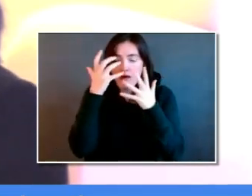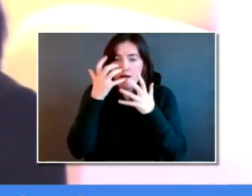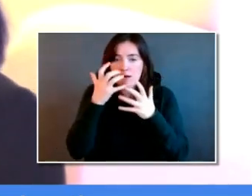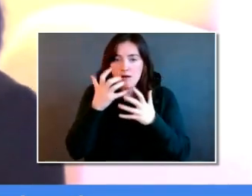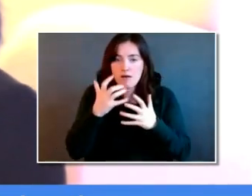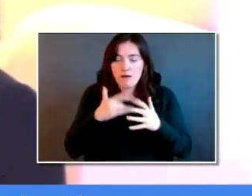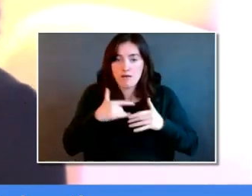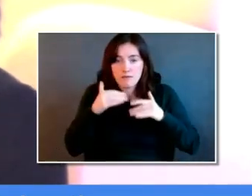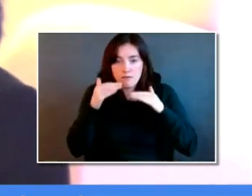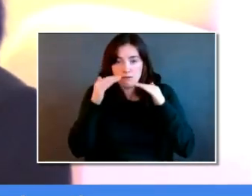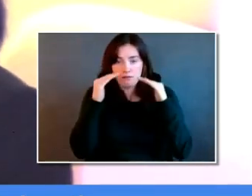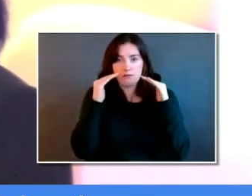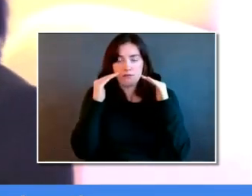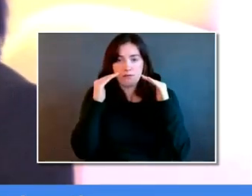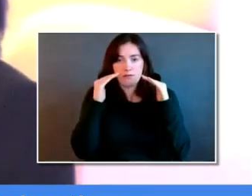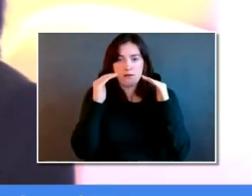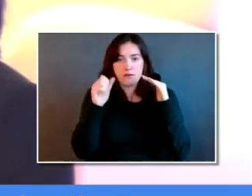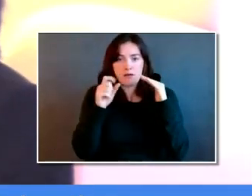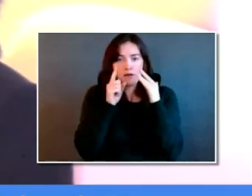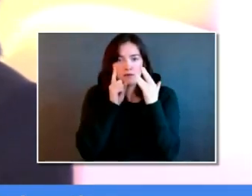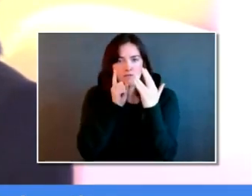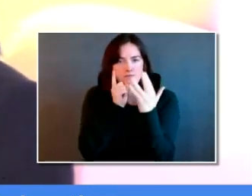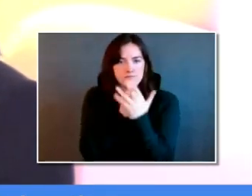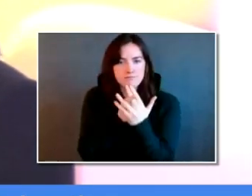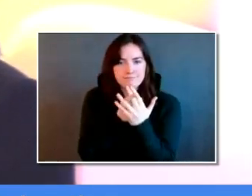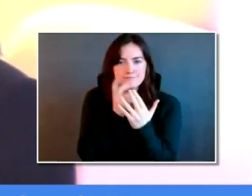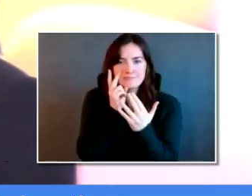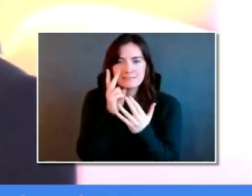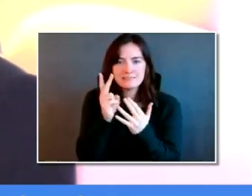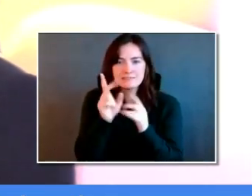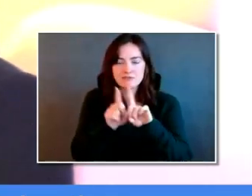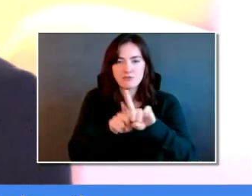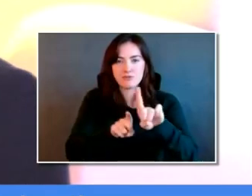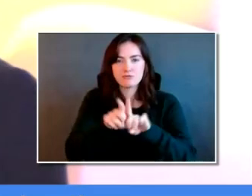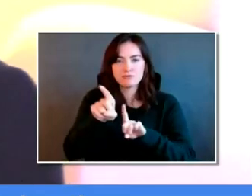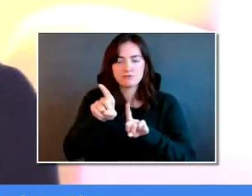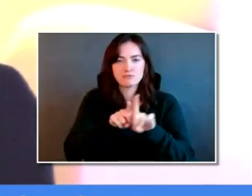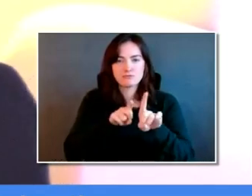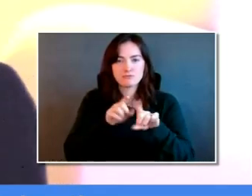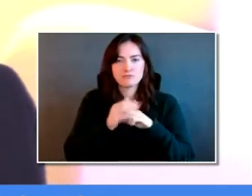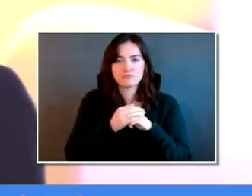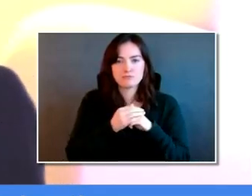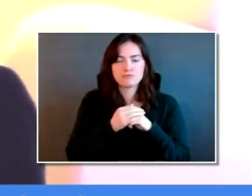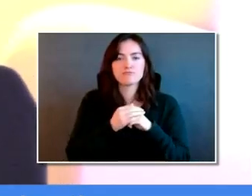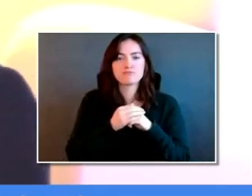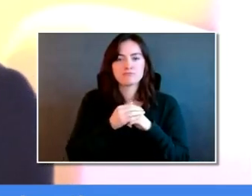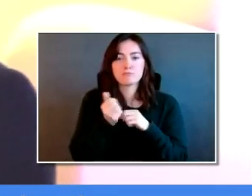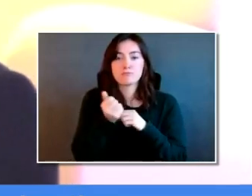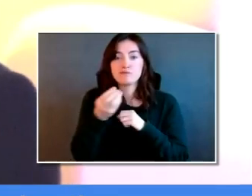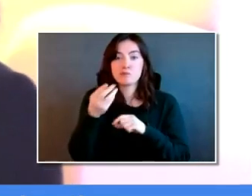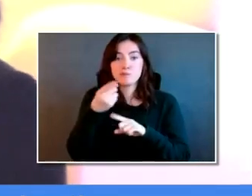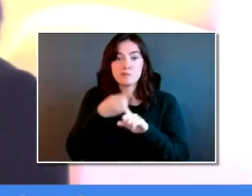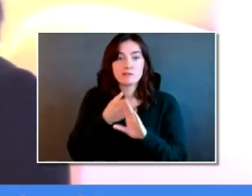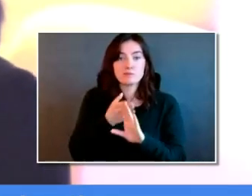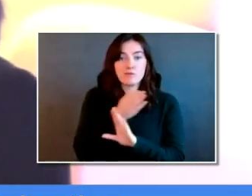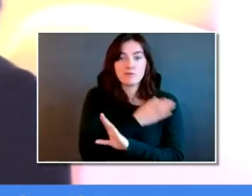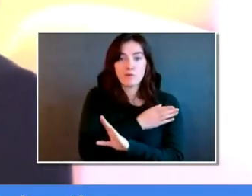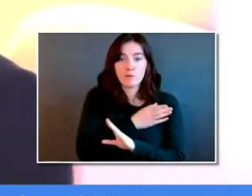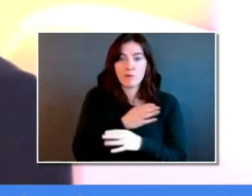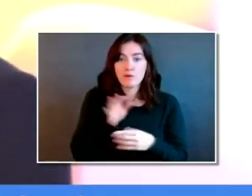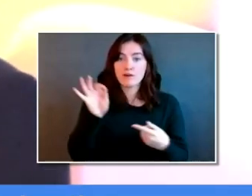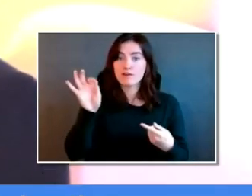Only when it's dark enough can you see the stars. And just a few months before that, in a sermon, Dr.